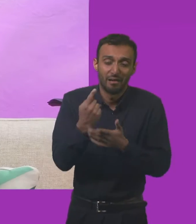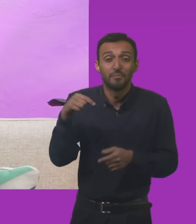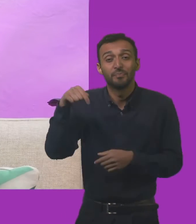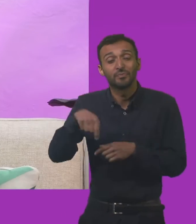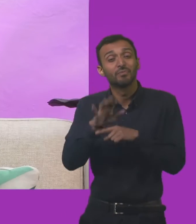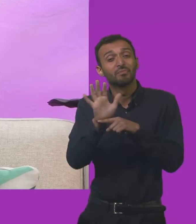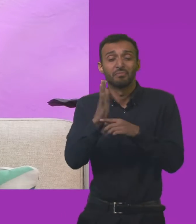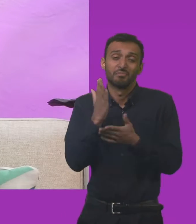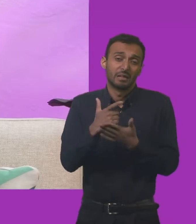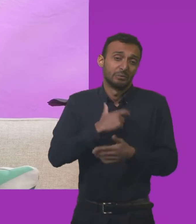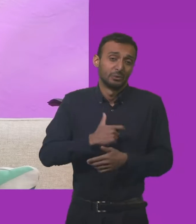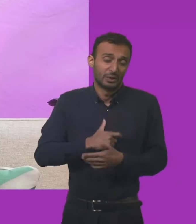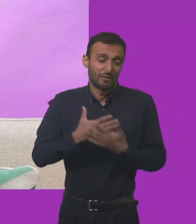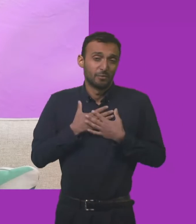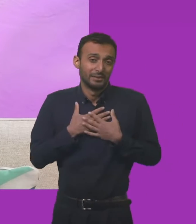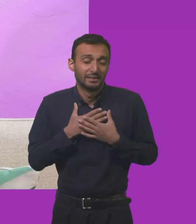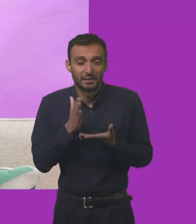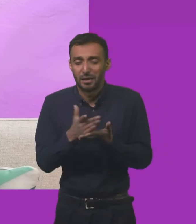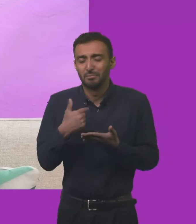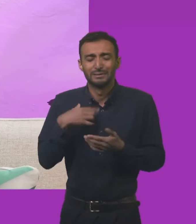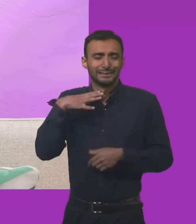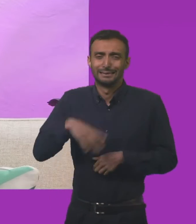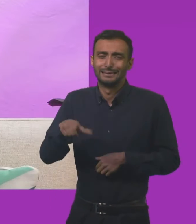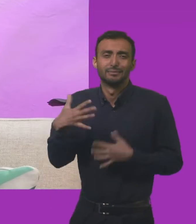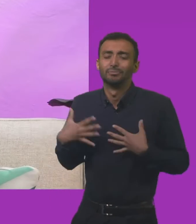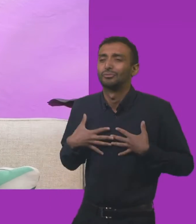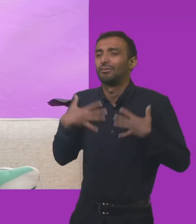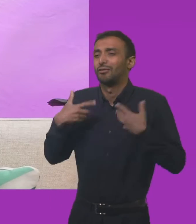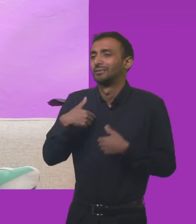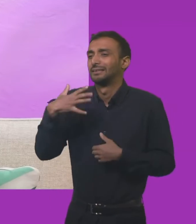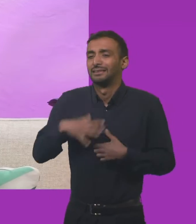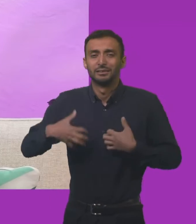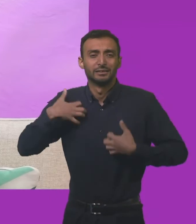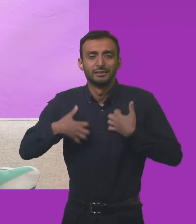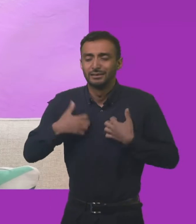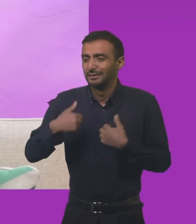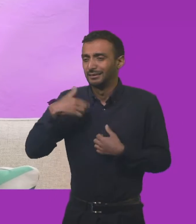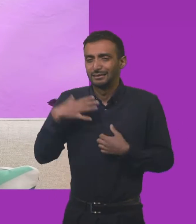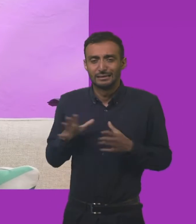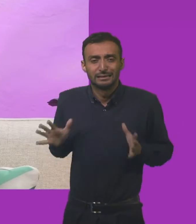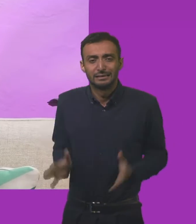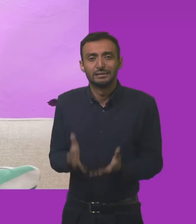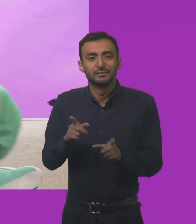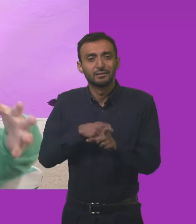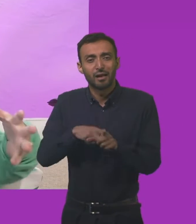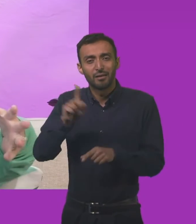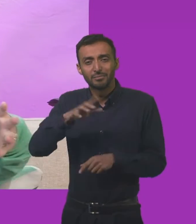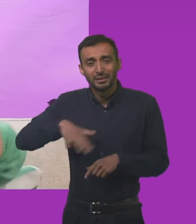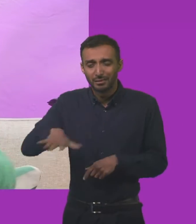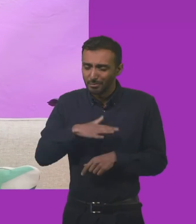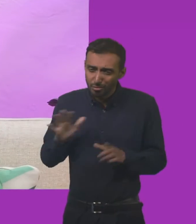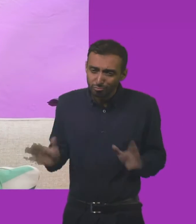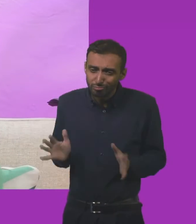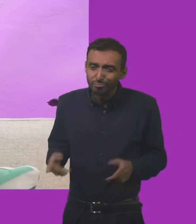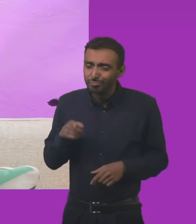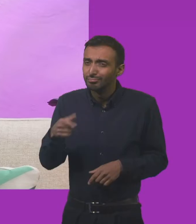and it's needed. We need inspiration. We need motivation. We need to inspire our younger people to want to achieve their